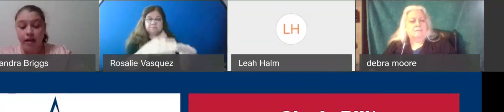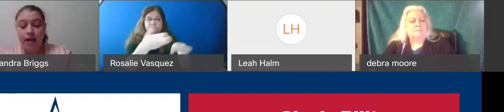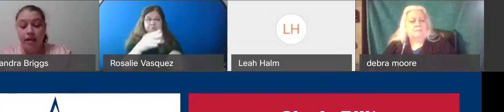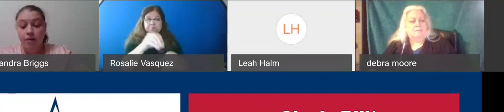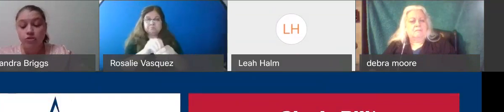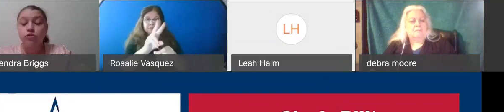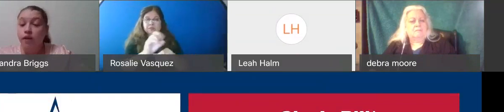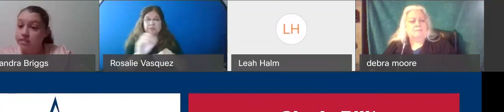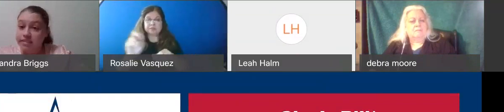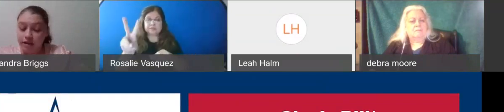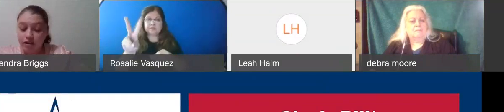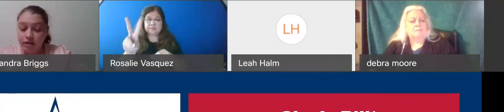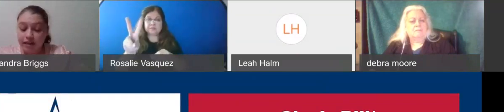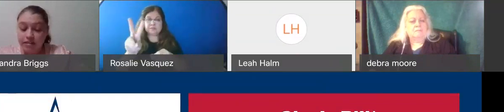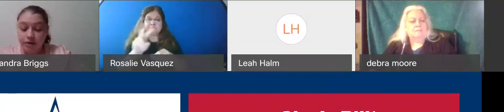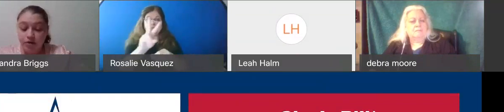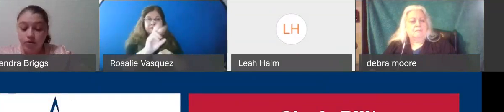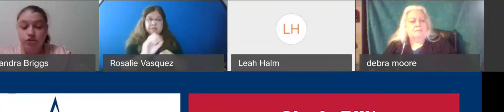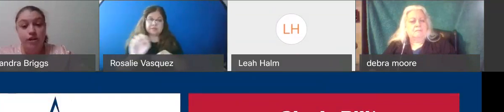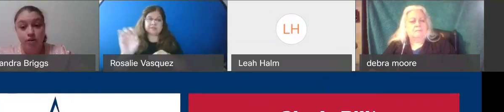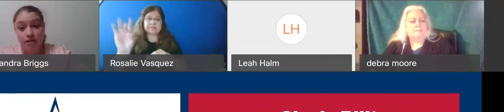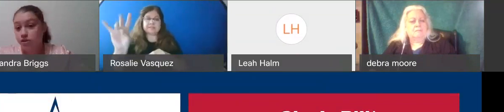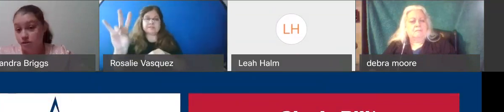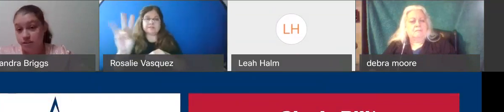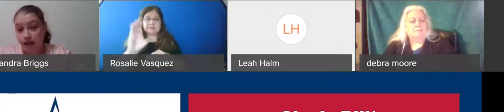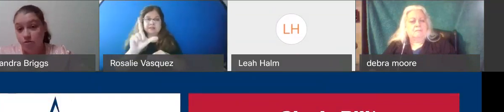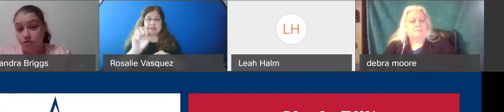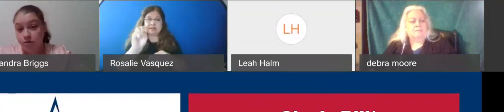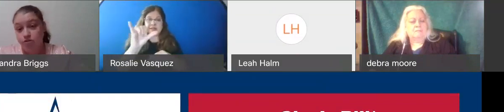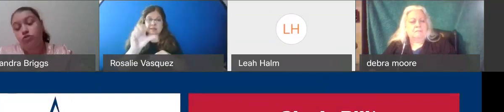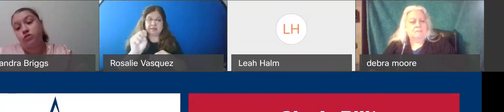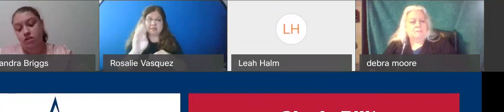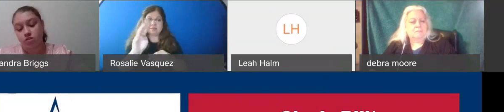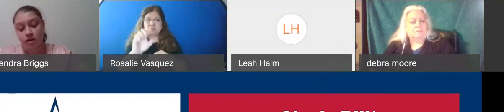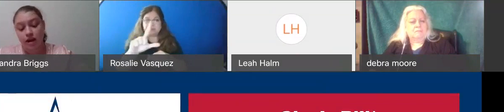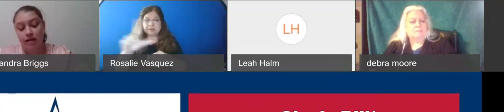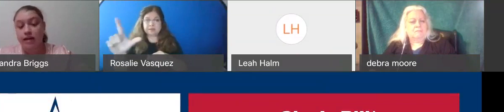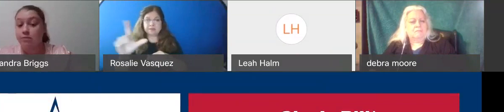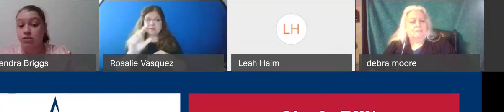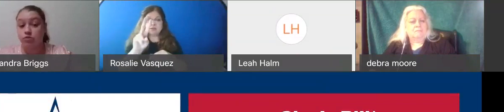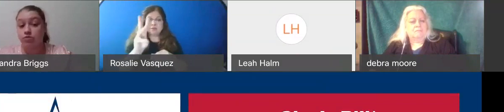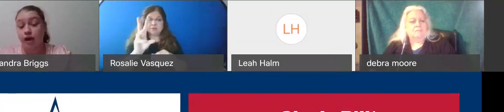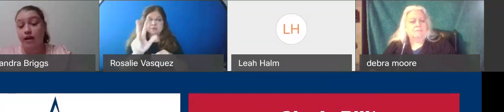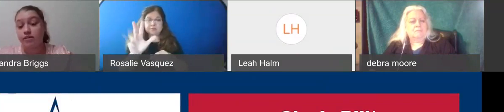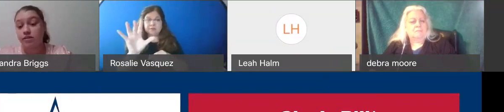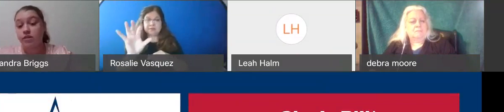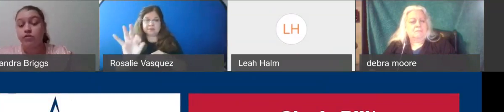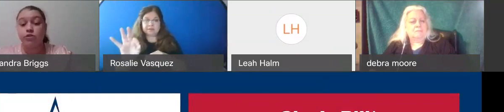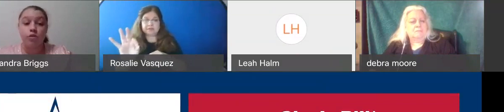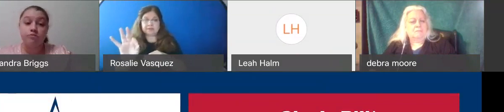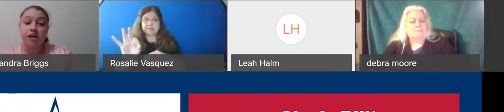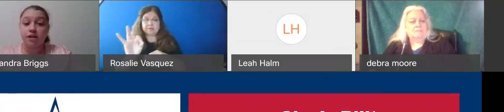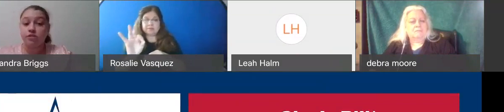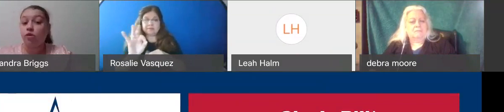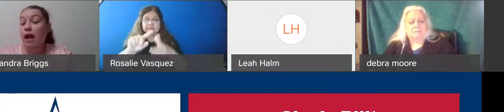2002. And by 2007, Clay's bill, which is otherwise known as the House Bill 2639, came into effect.